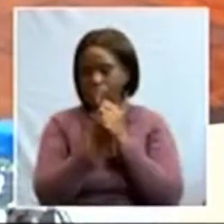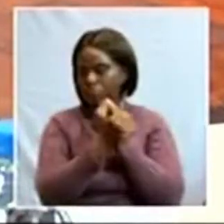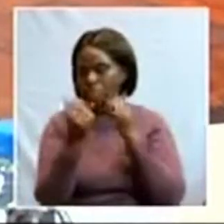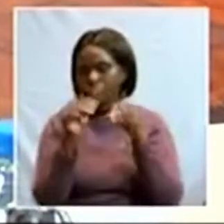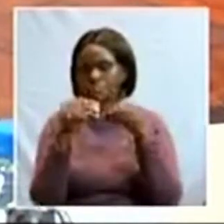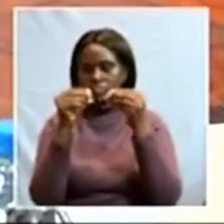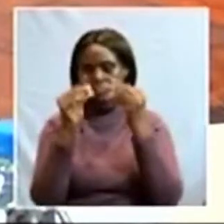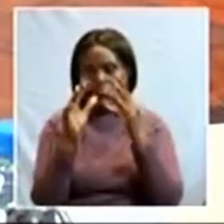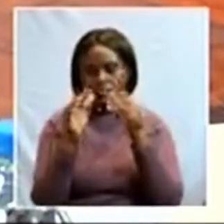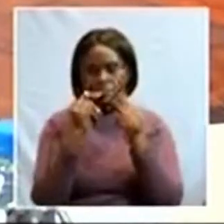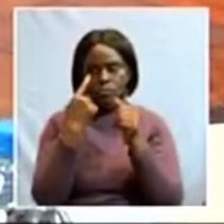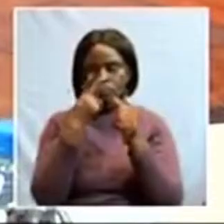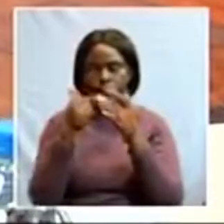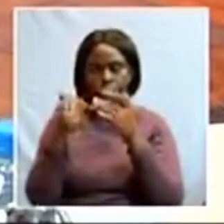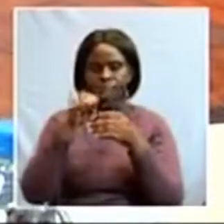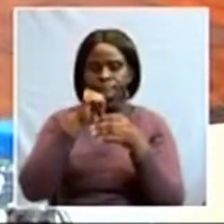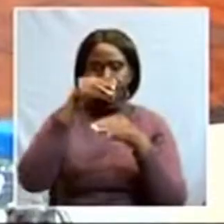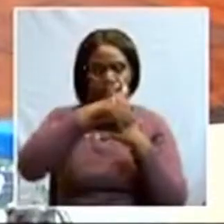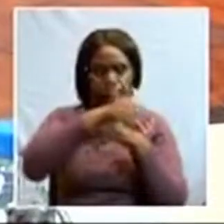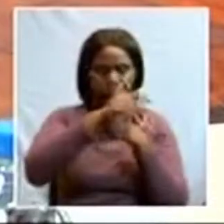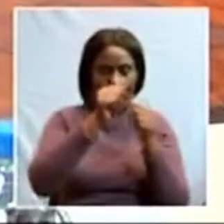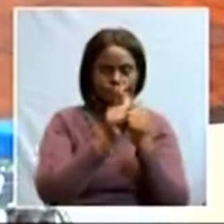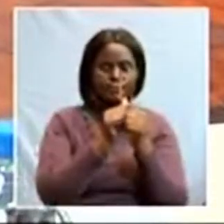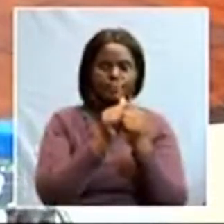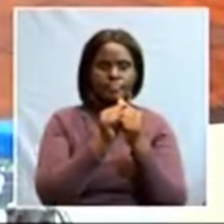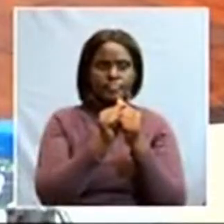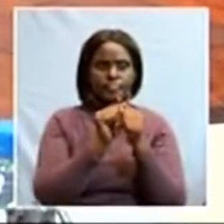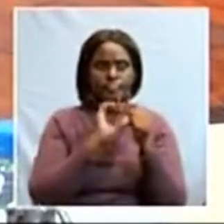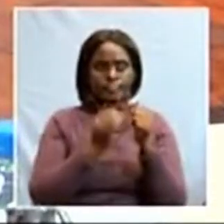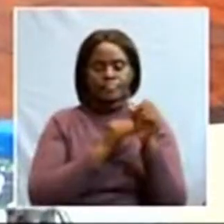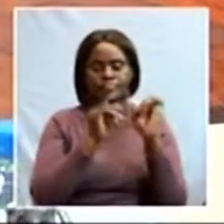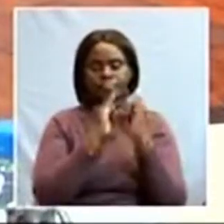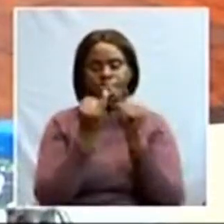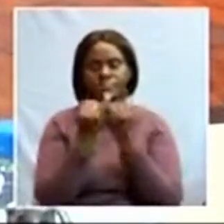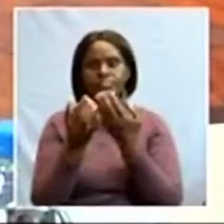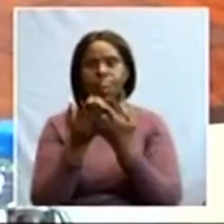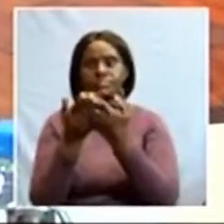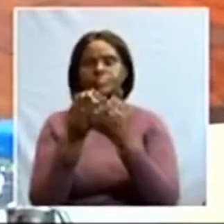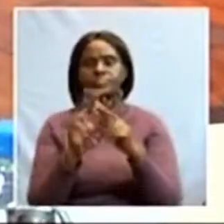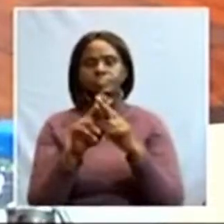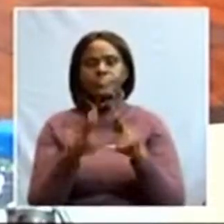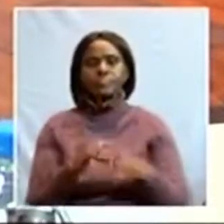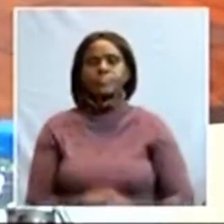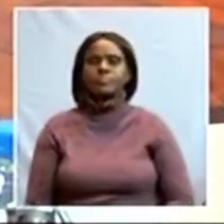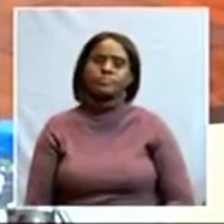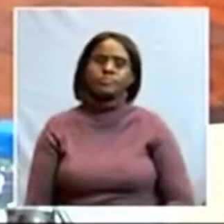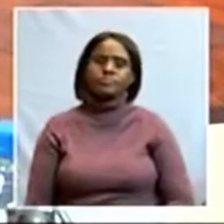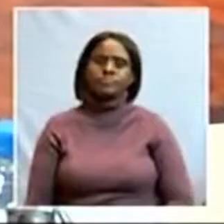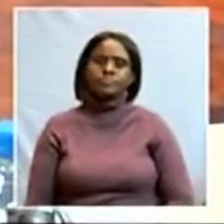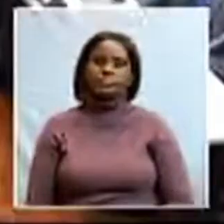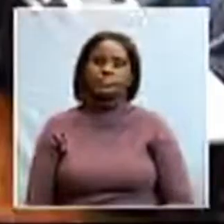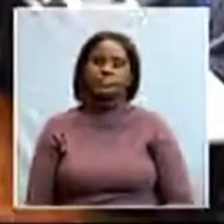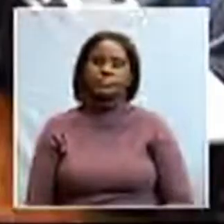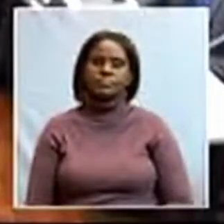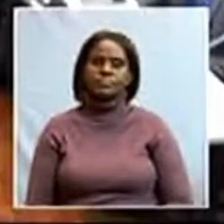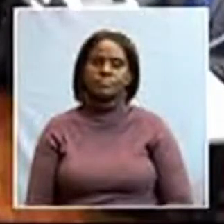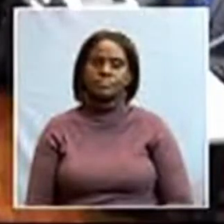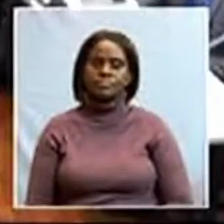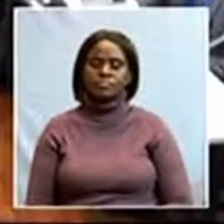supplier who is not registered with our institution. I submit, Chair. Thank you.